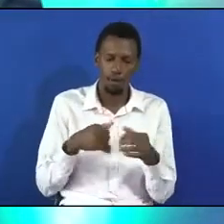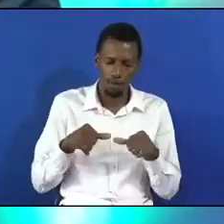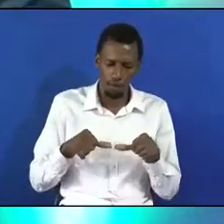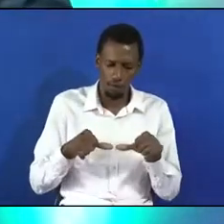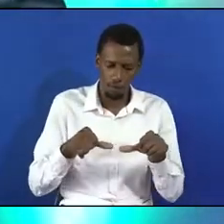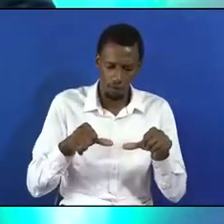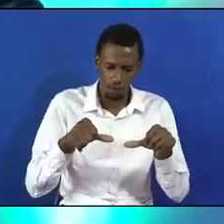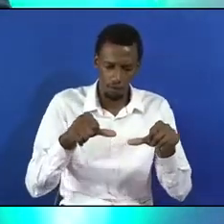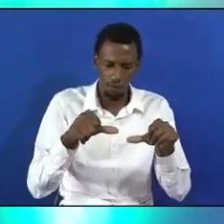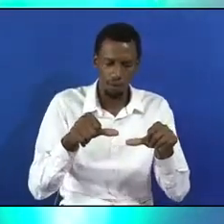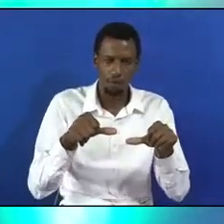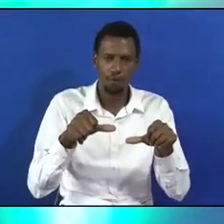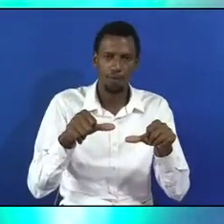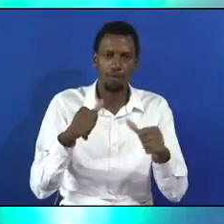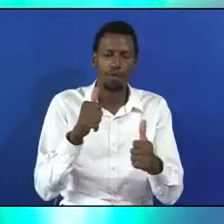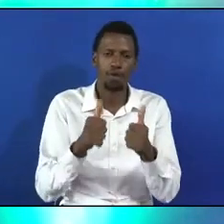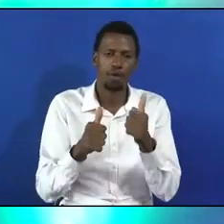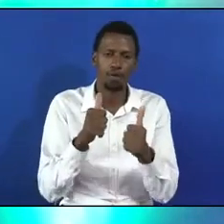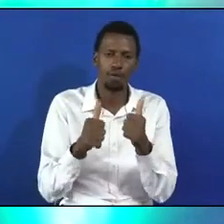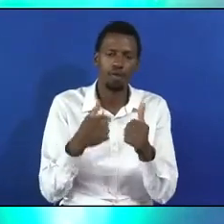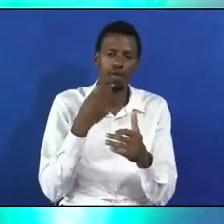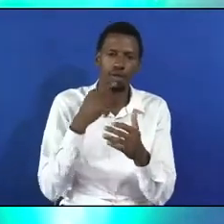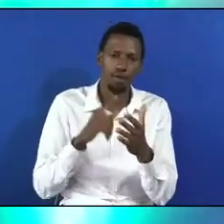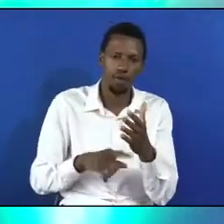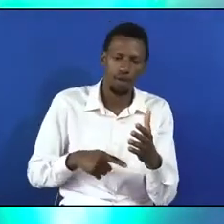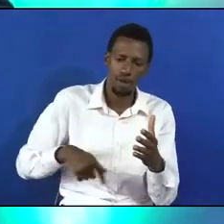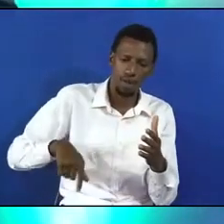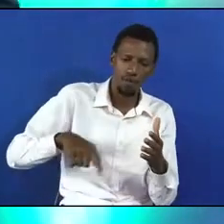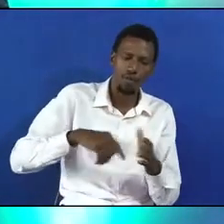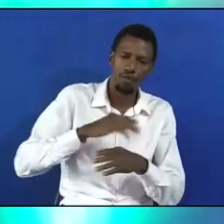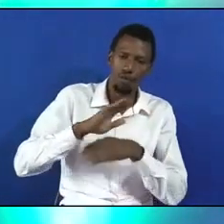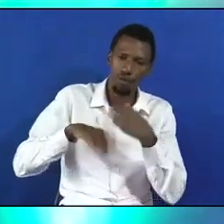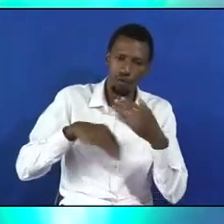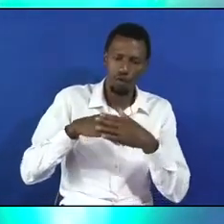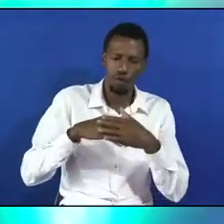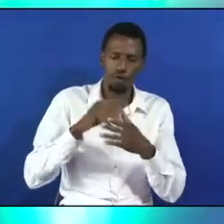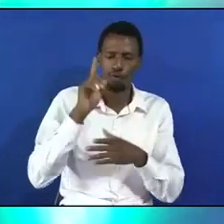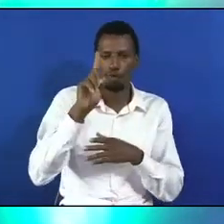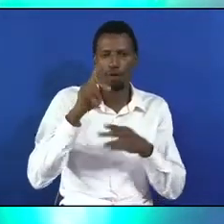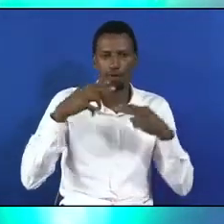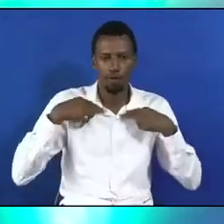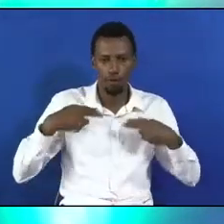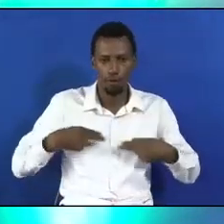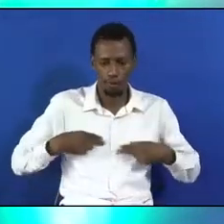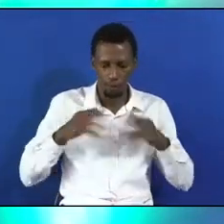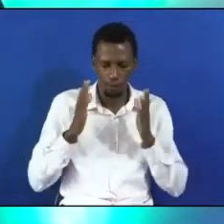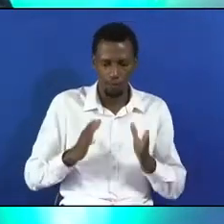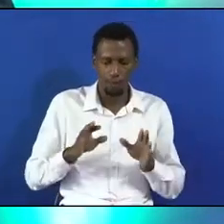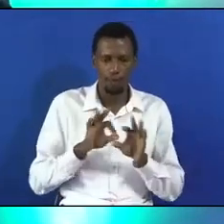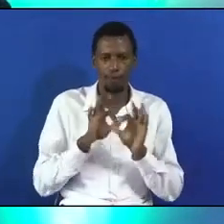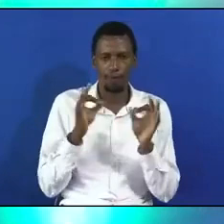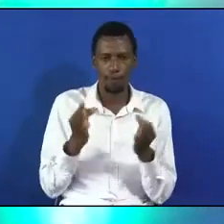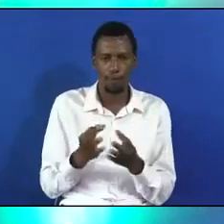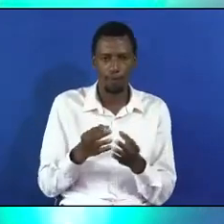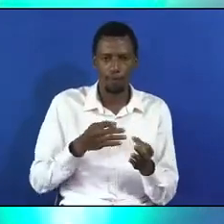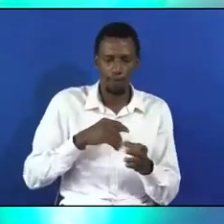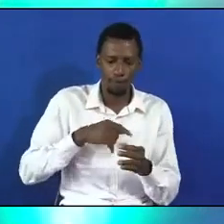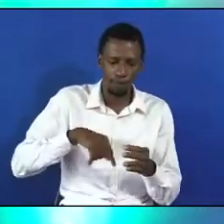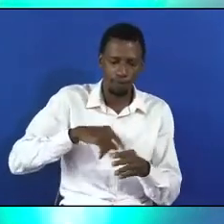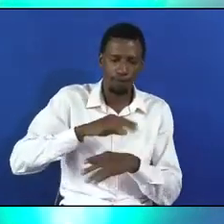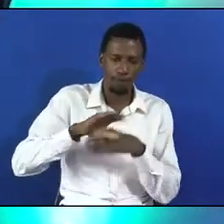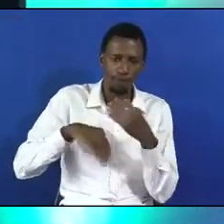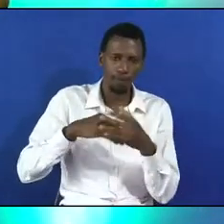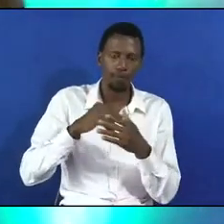consistent thread that insists that we are all one human family. We are all brothers and